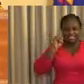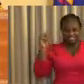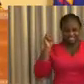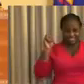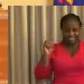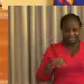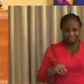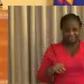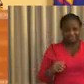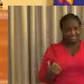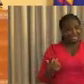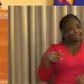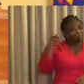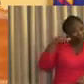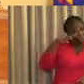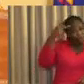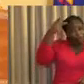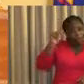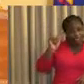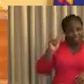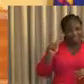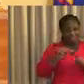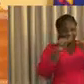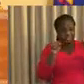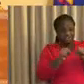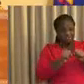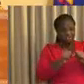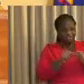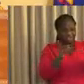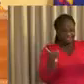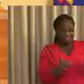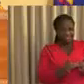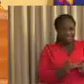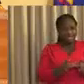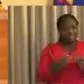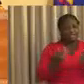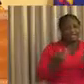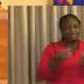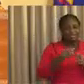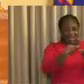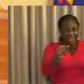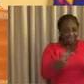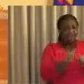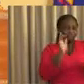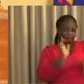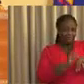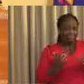Metropolitan Area and contiguous districts, the following areas are affected. Kumasi